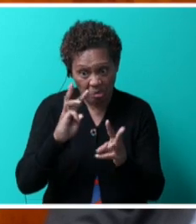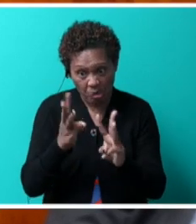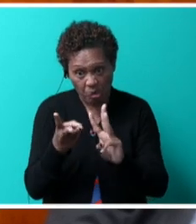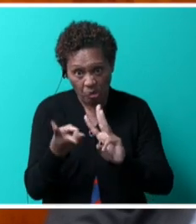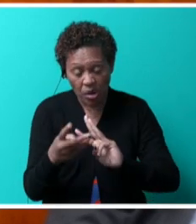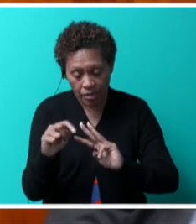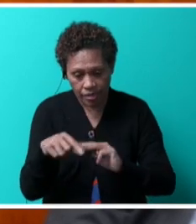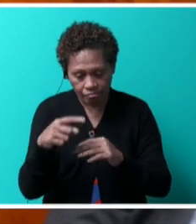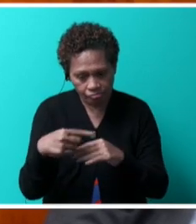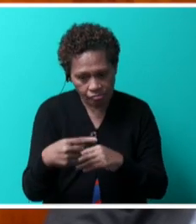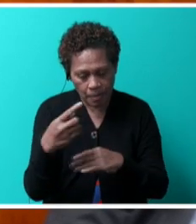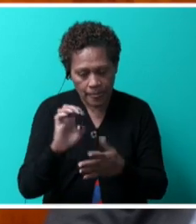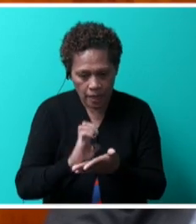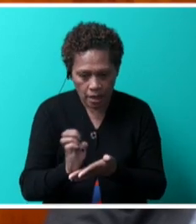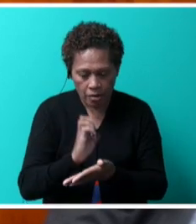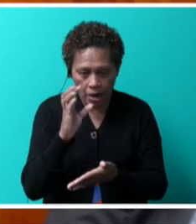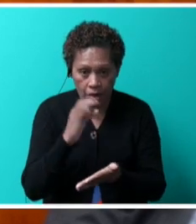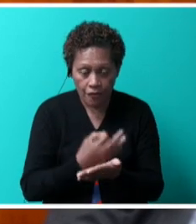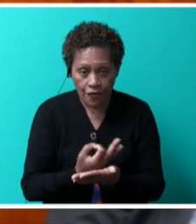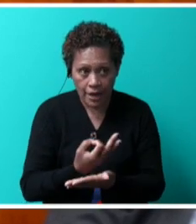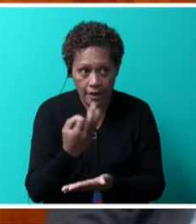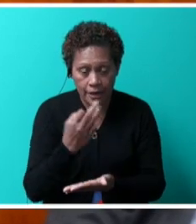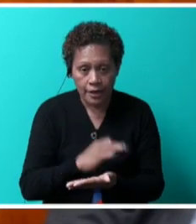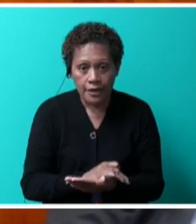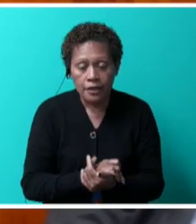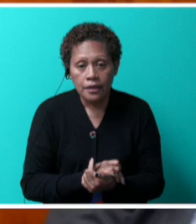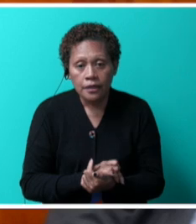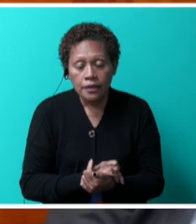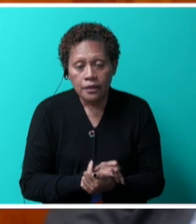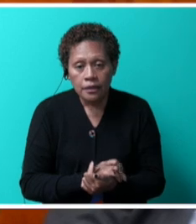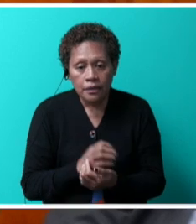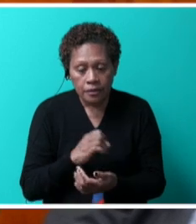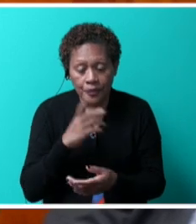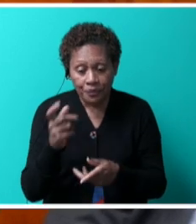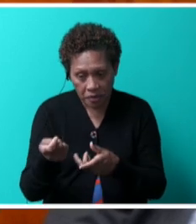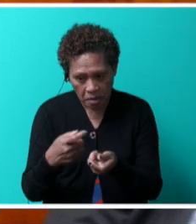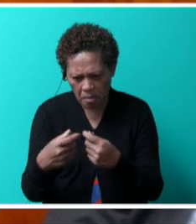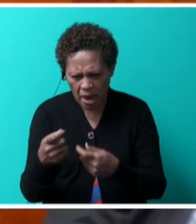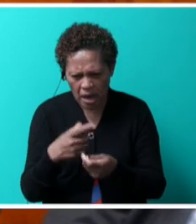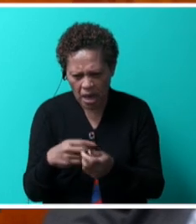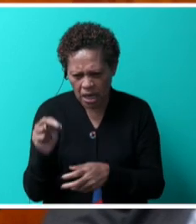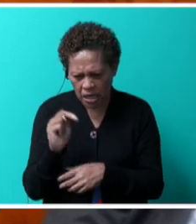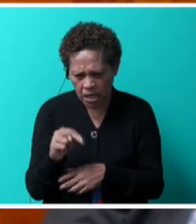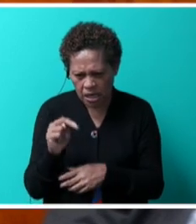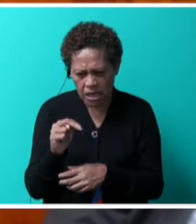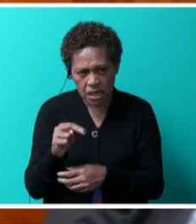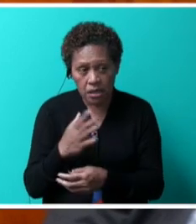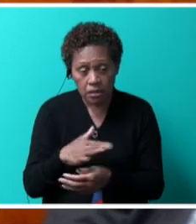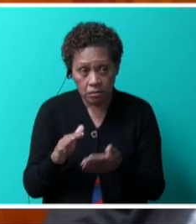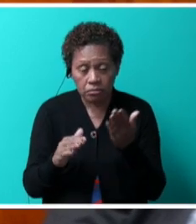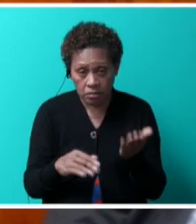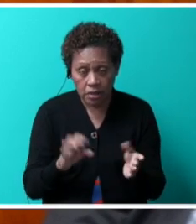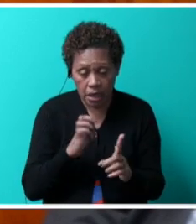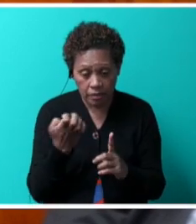sustainability, economic and financial viability, market demand and value addition opportunities,